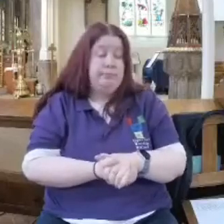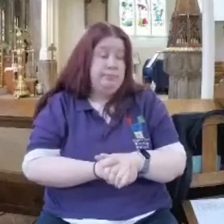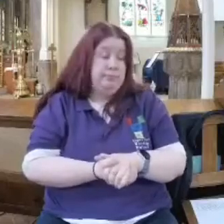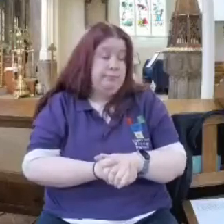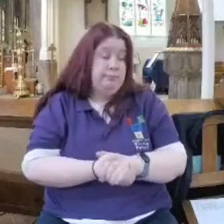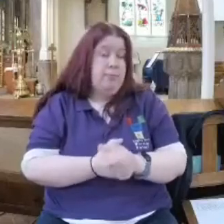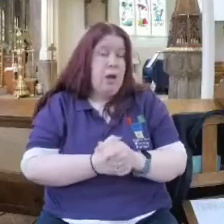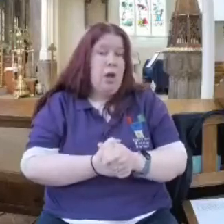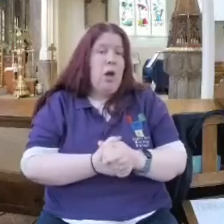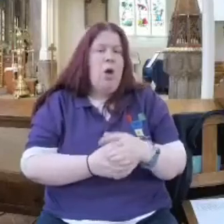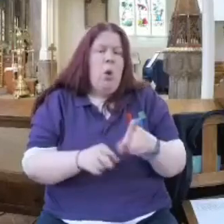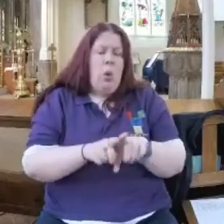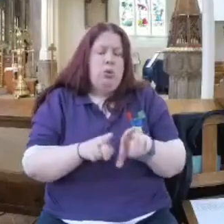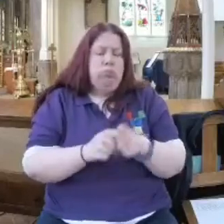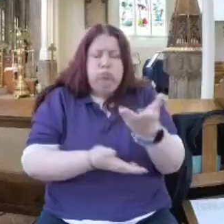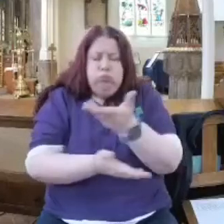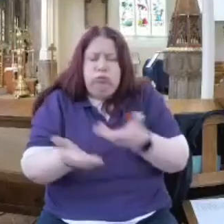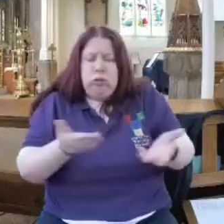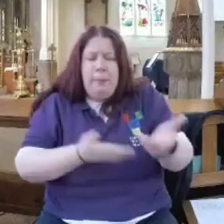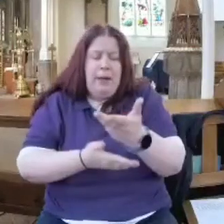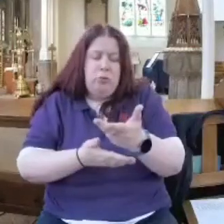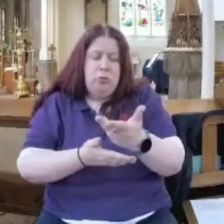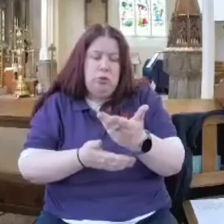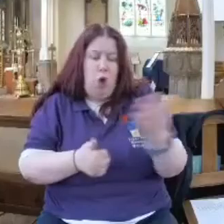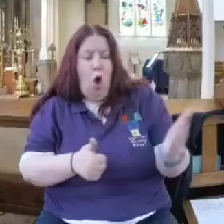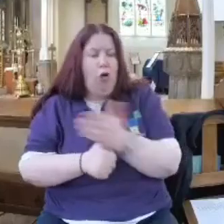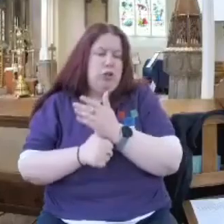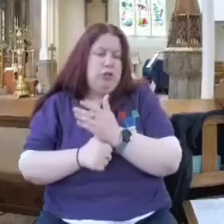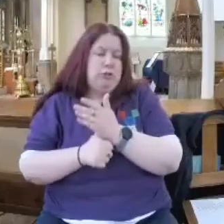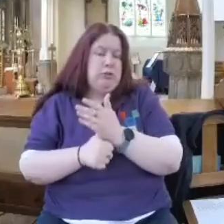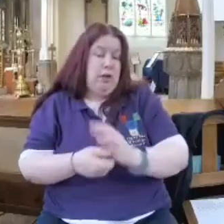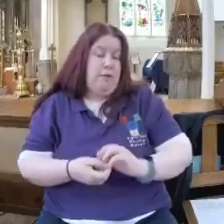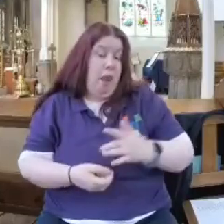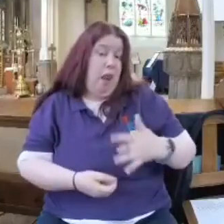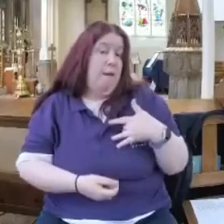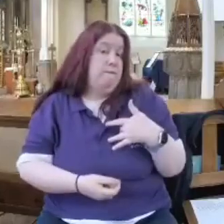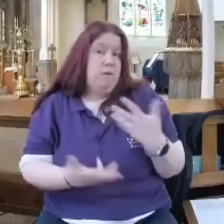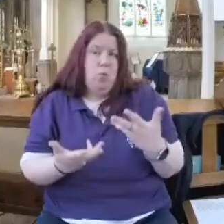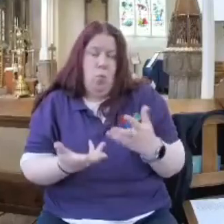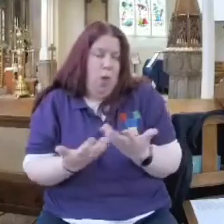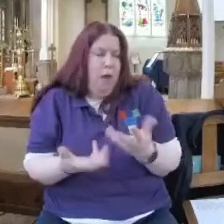I want to talk about the debate about the origins of life and indeed the universe, where everything came from.